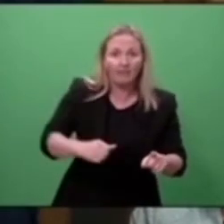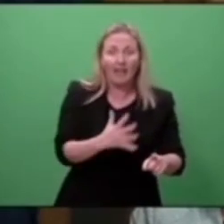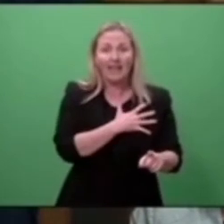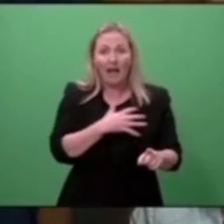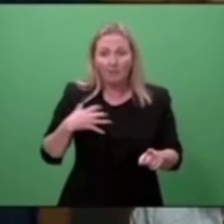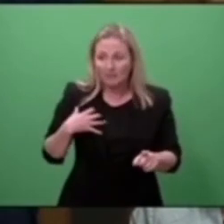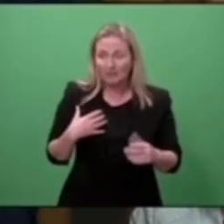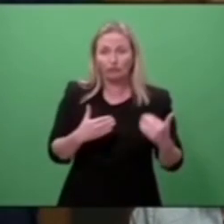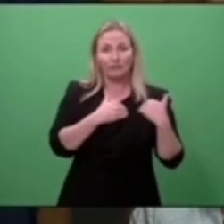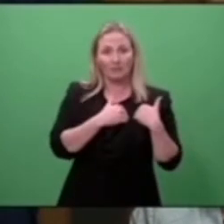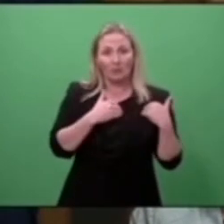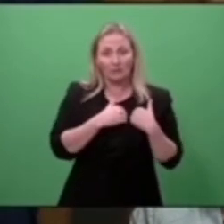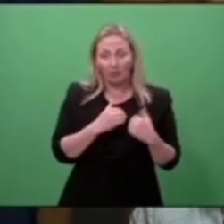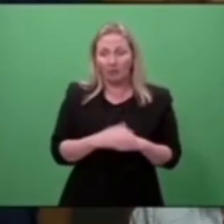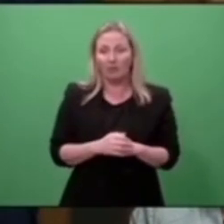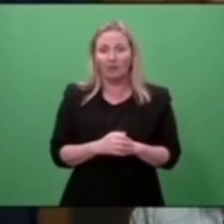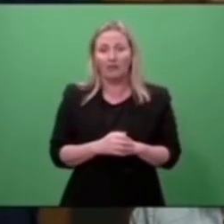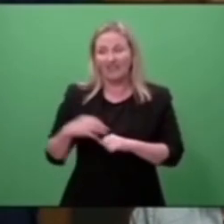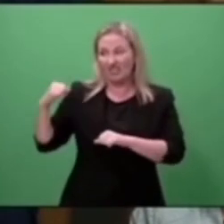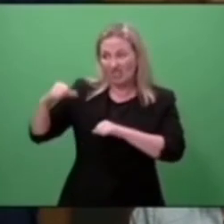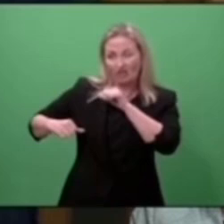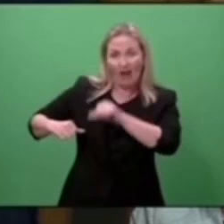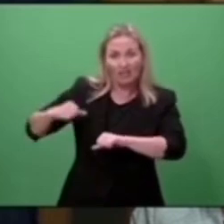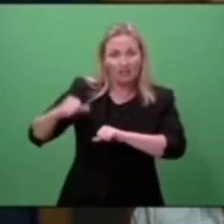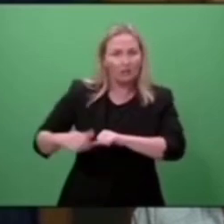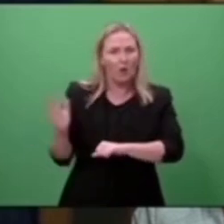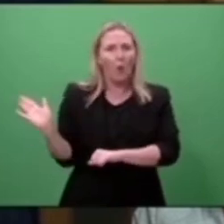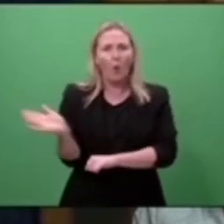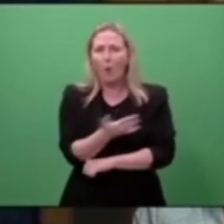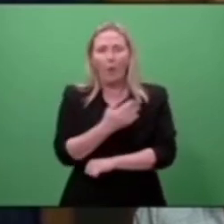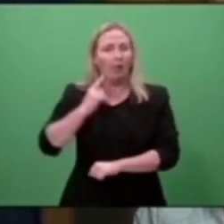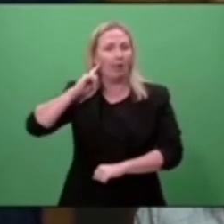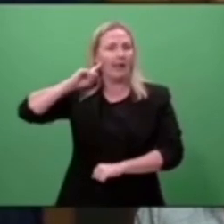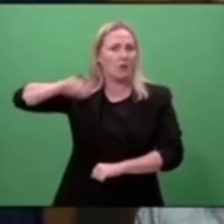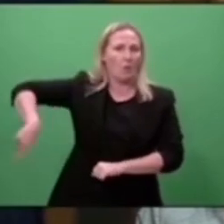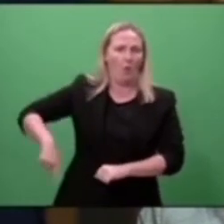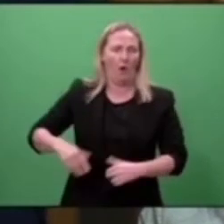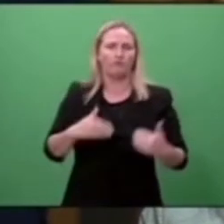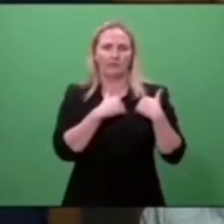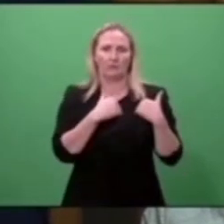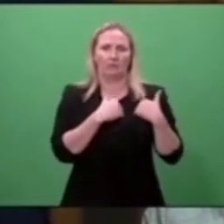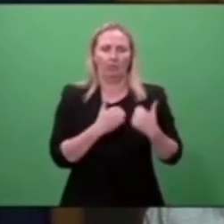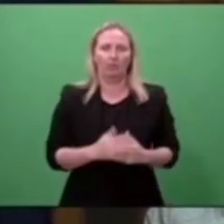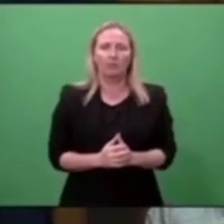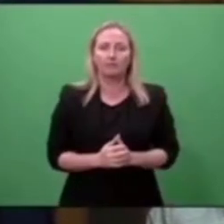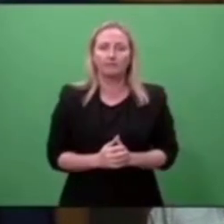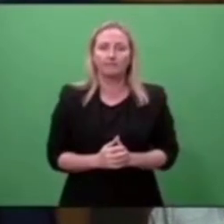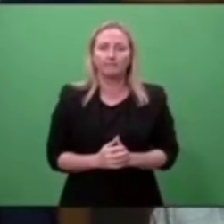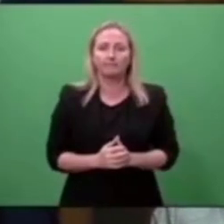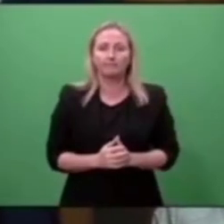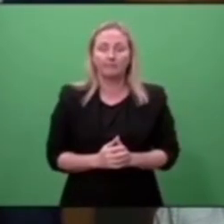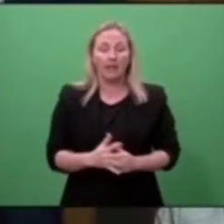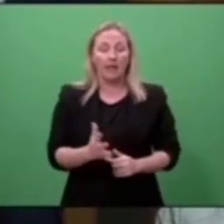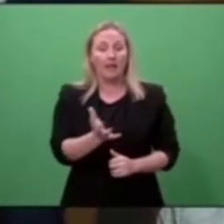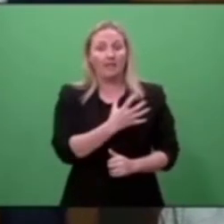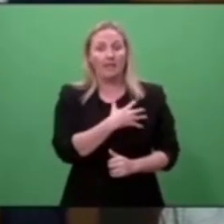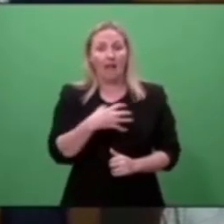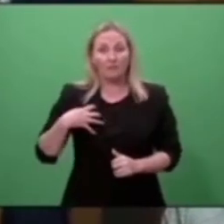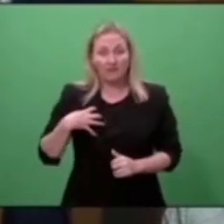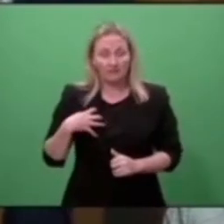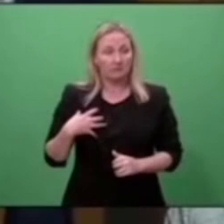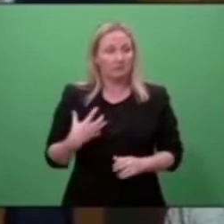have turned their backs on you. The state and its institutions not